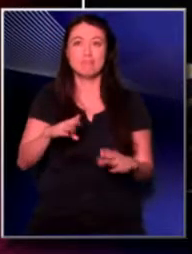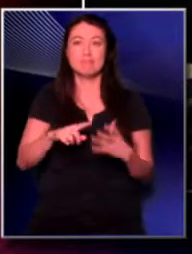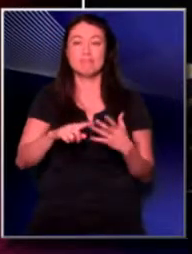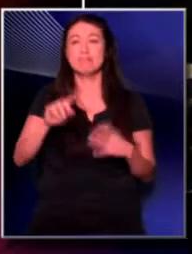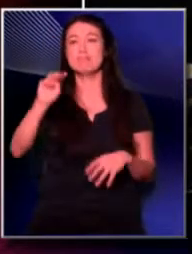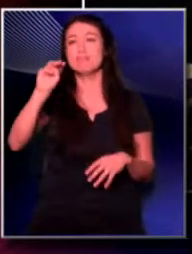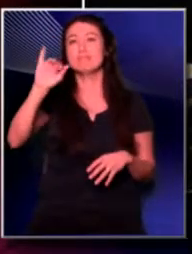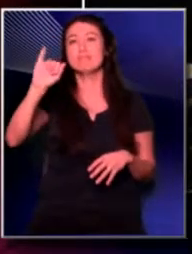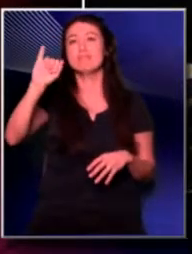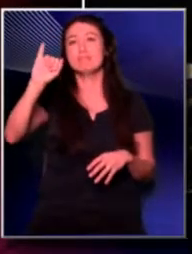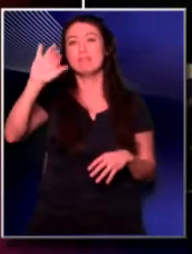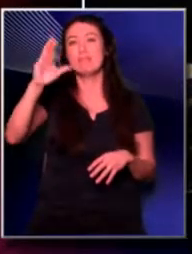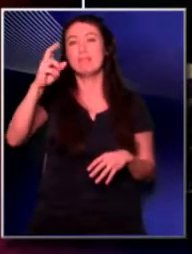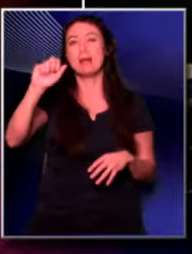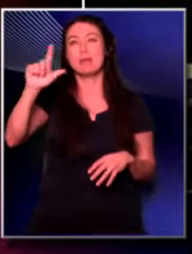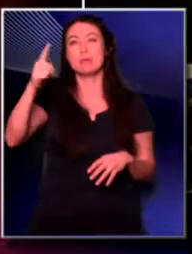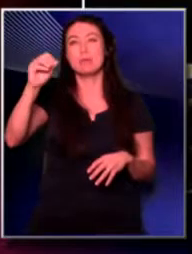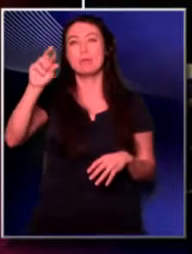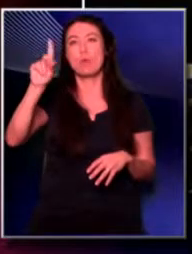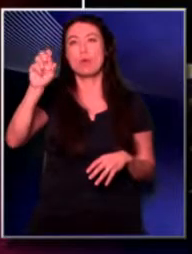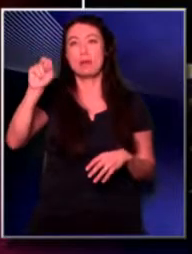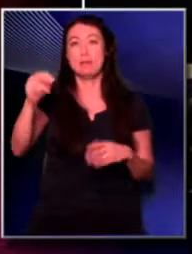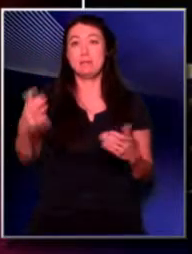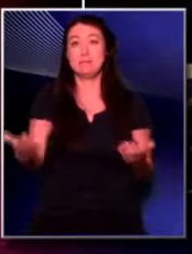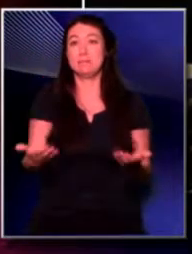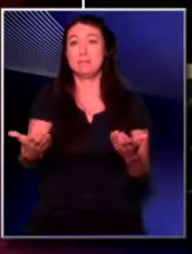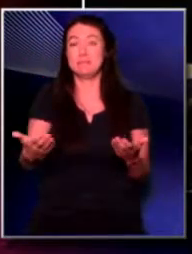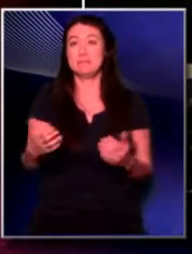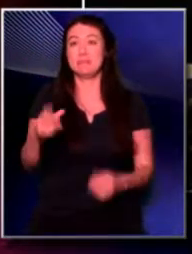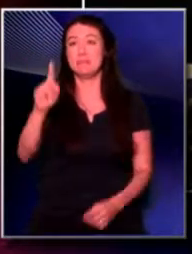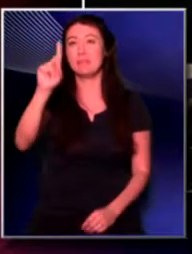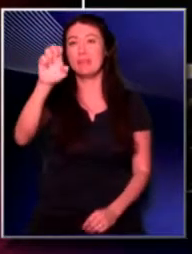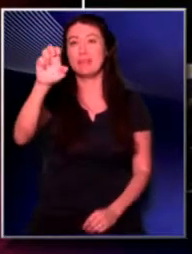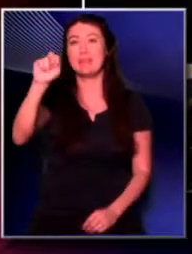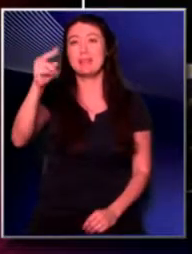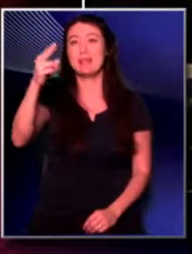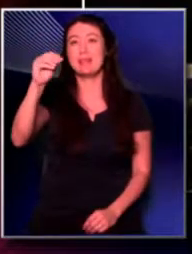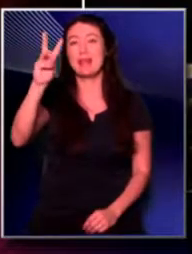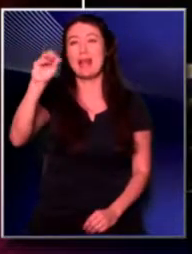Michael Gordon. Present. Dean Howard.